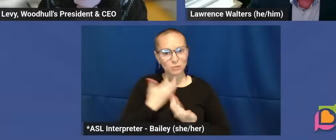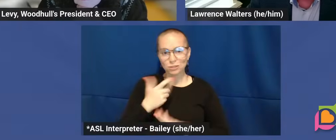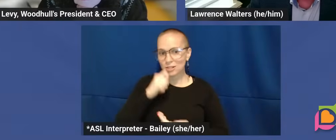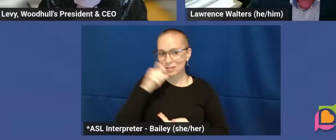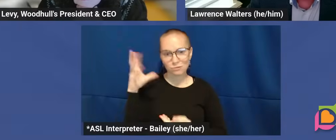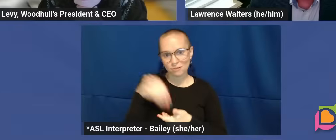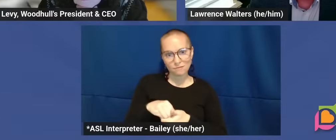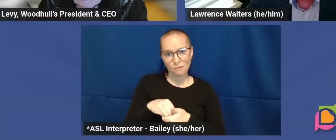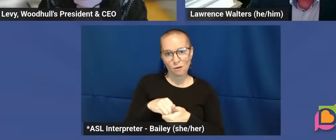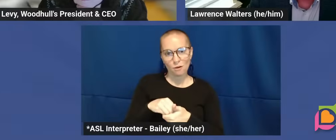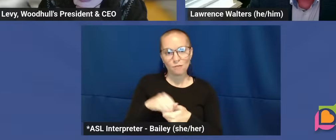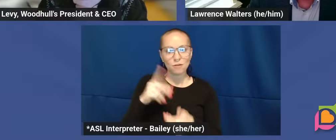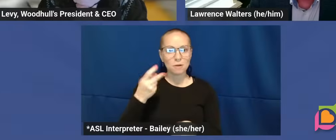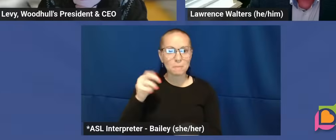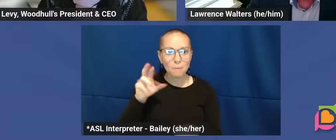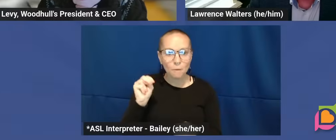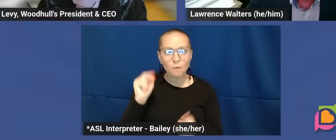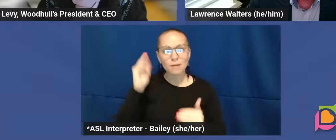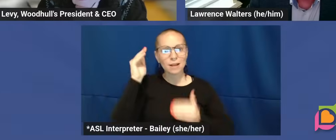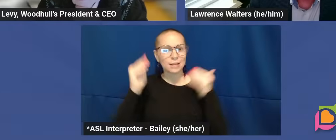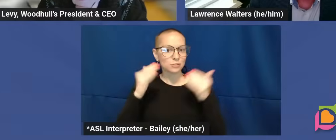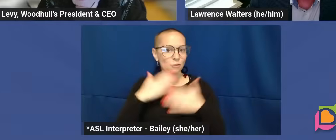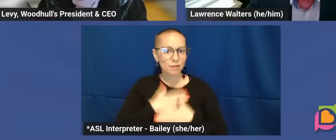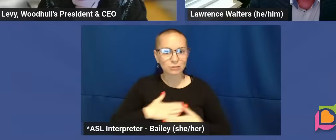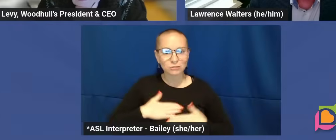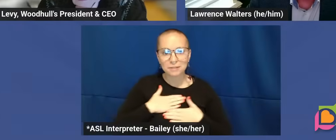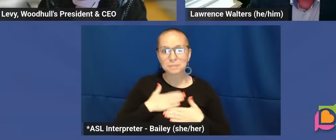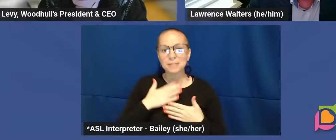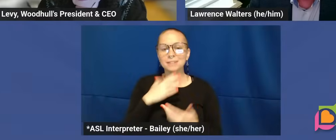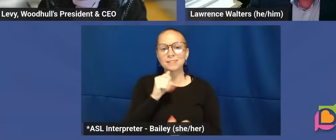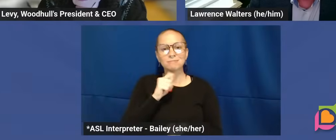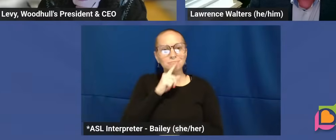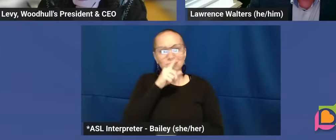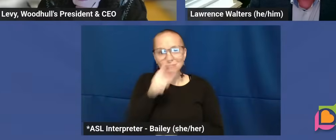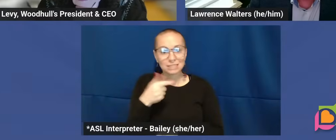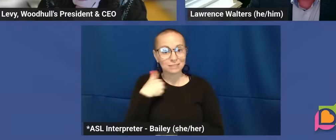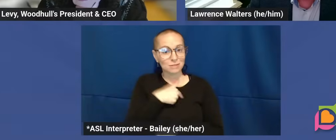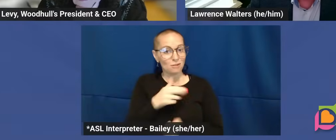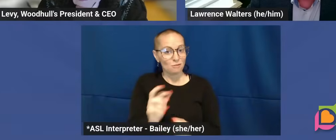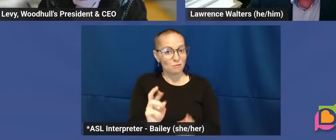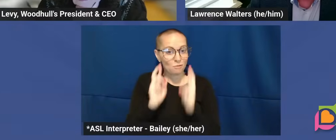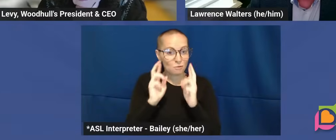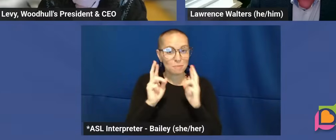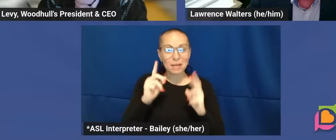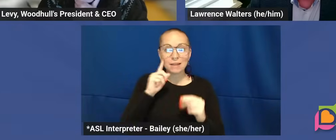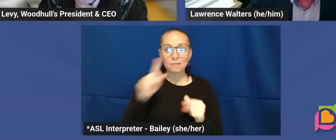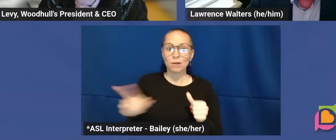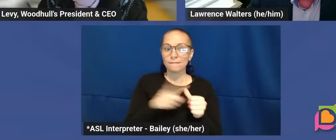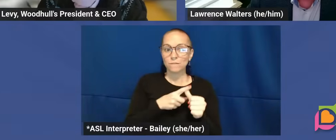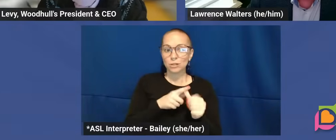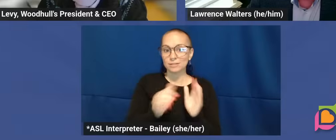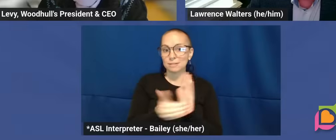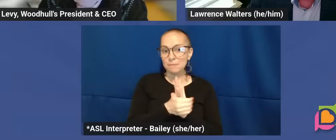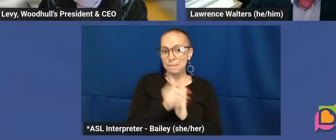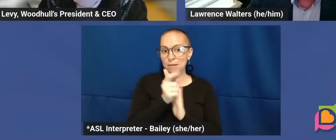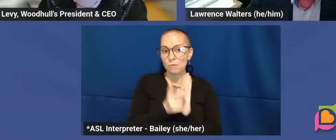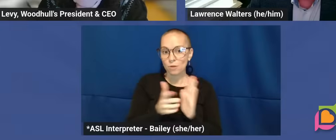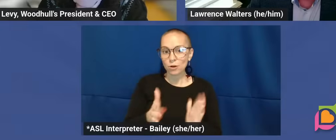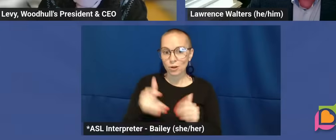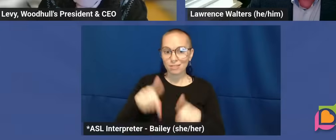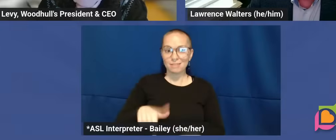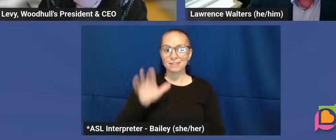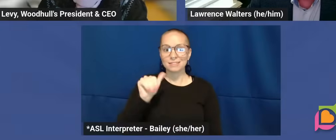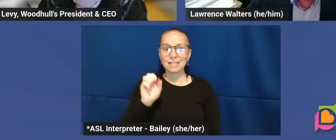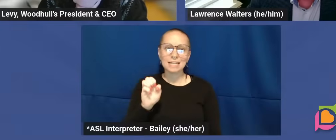involve pornography or adult entertainment. We're really hoping, as First Amendment lawyers, that this case is more